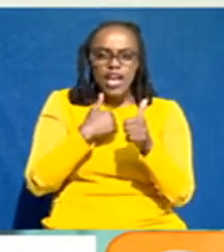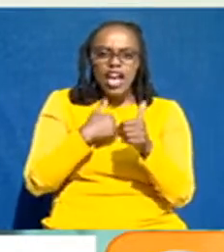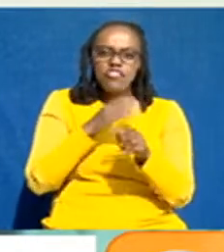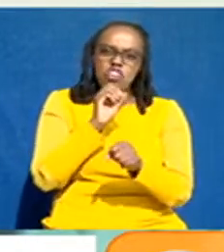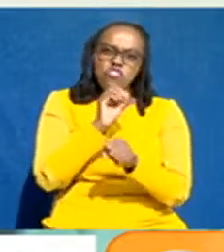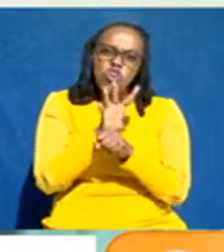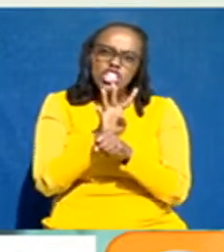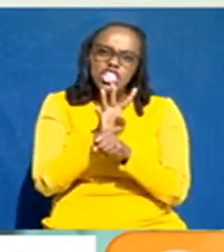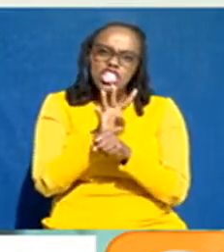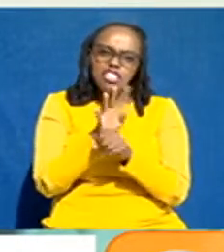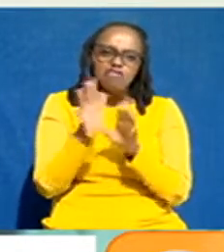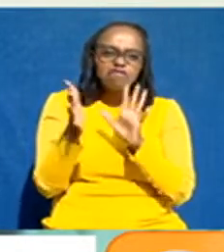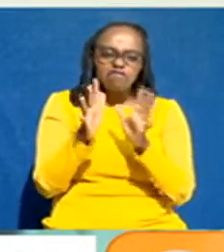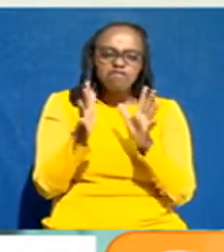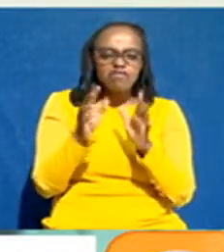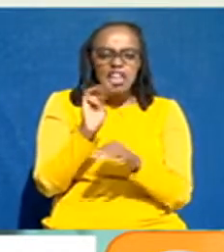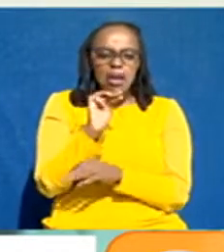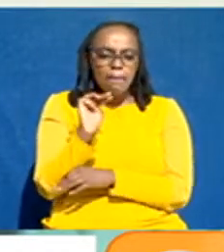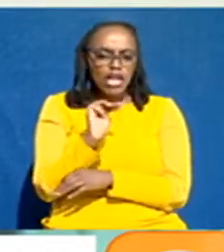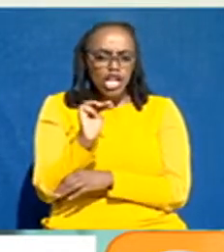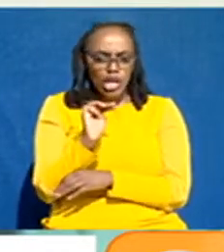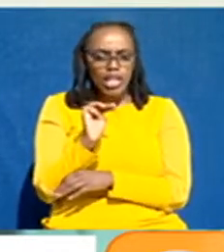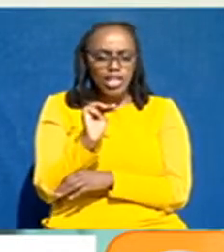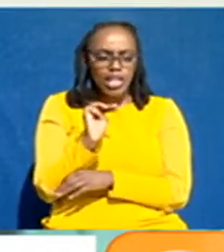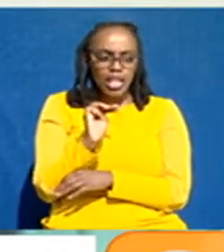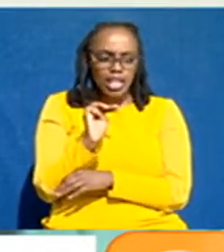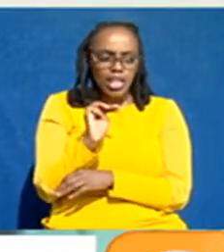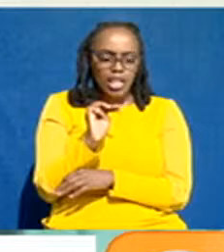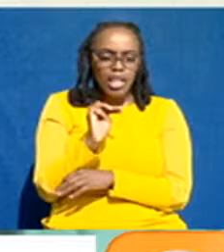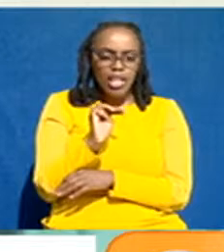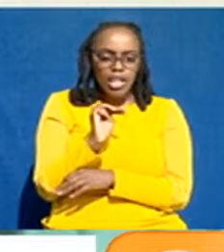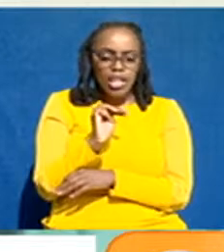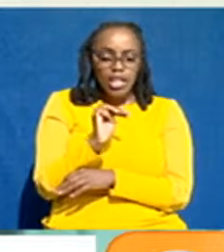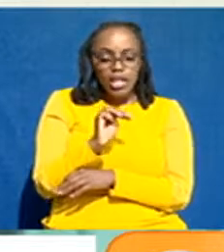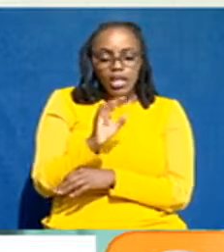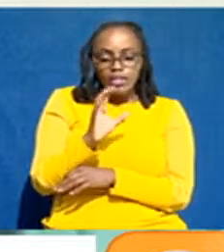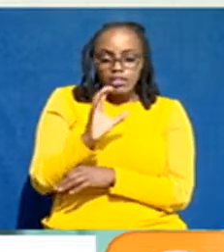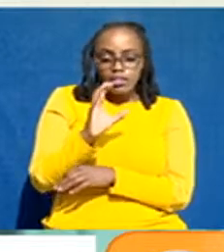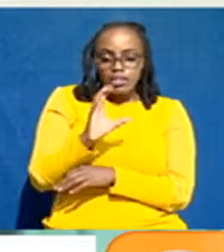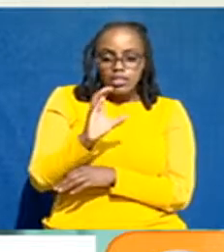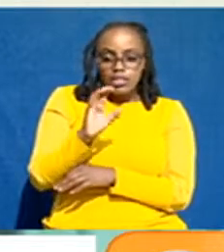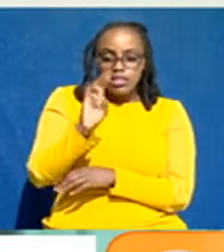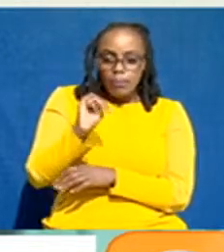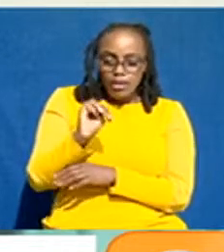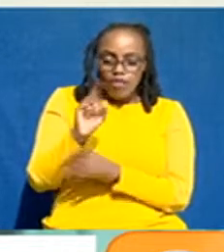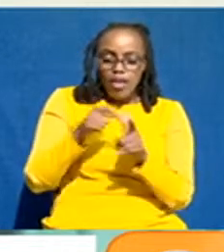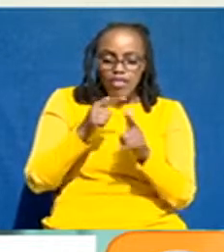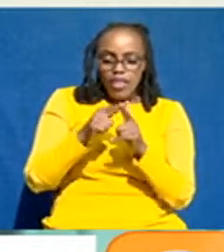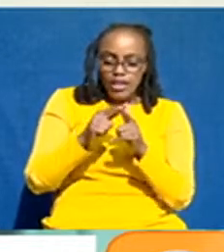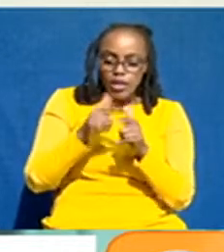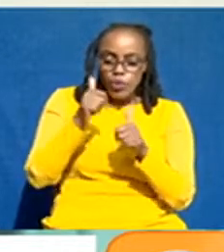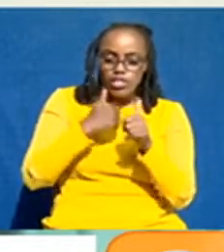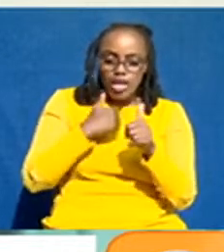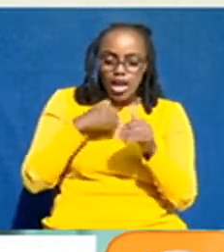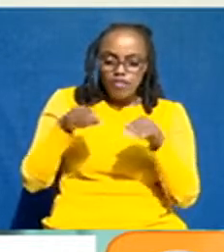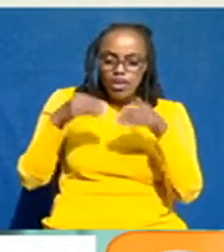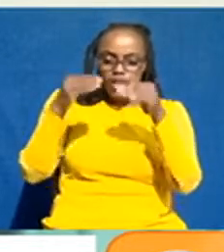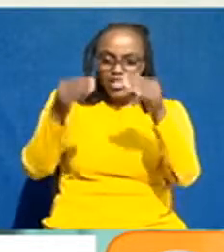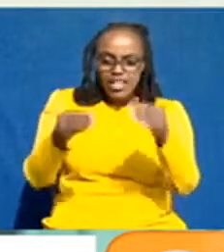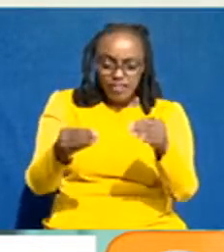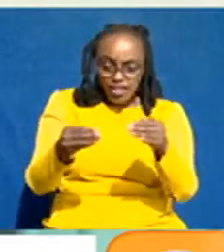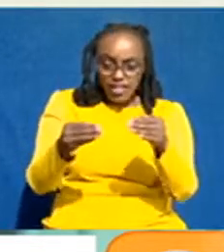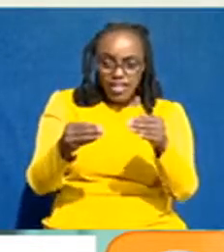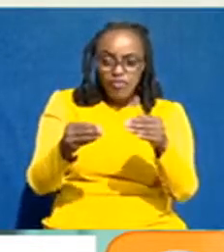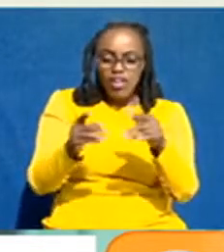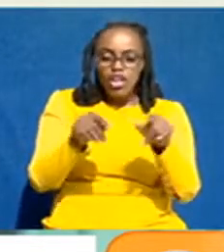14 million cubic meters and produce water to serve Thika Metropolis. We are